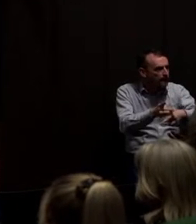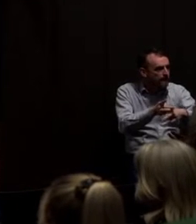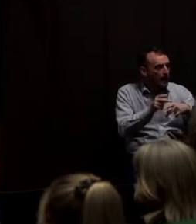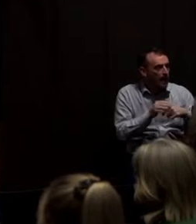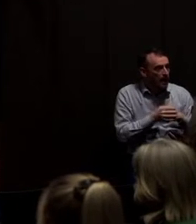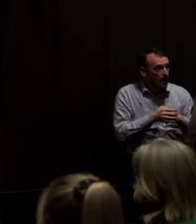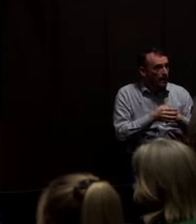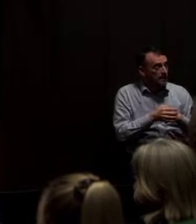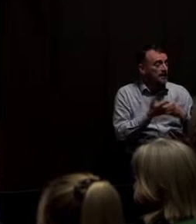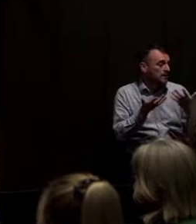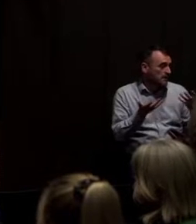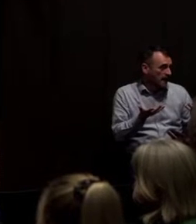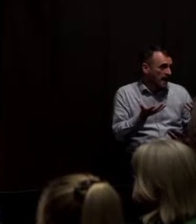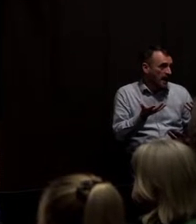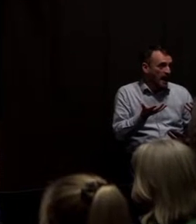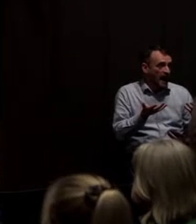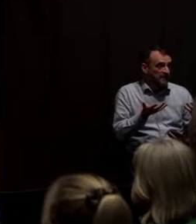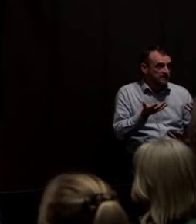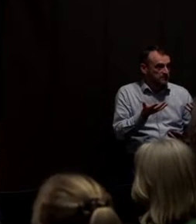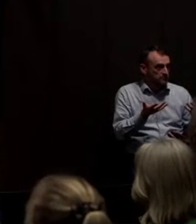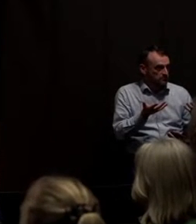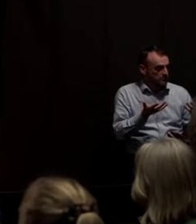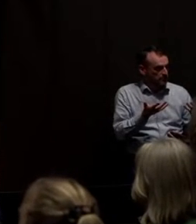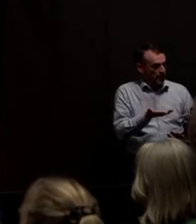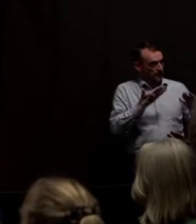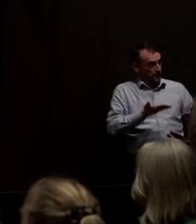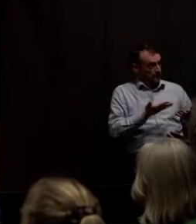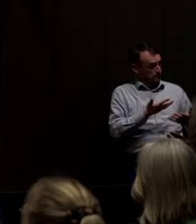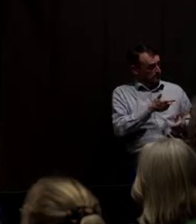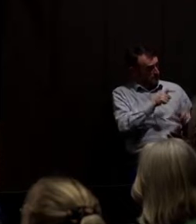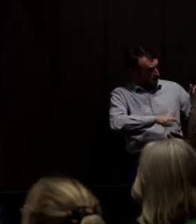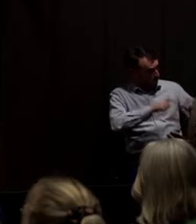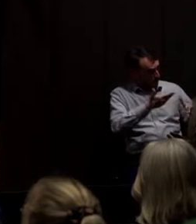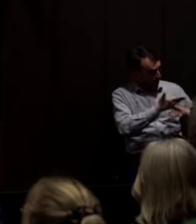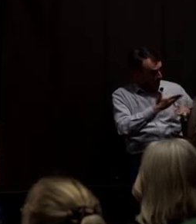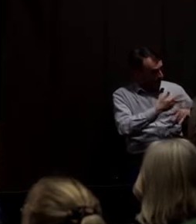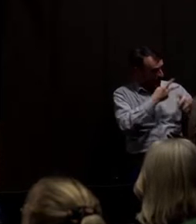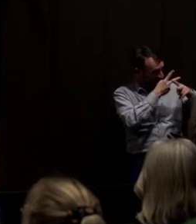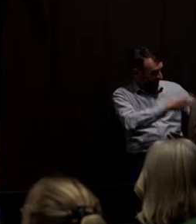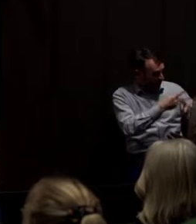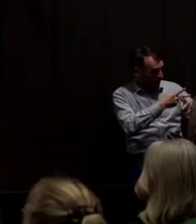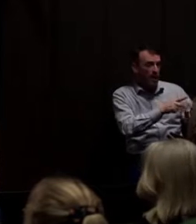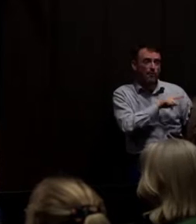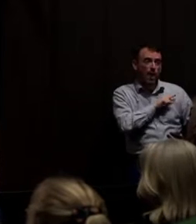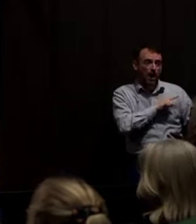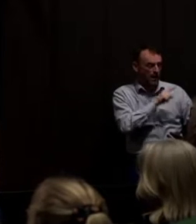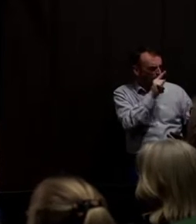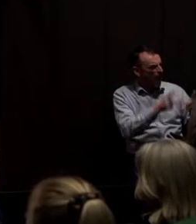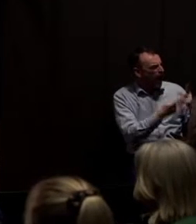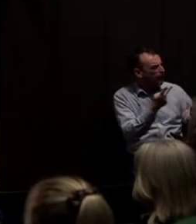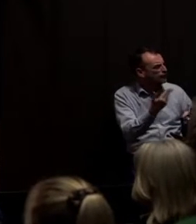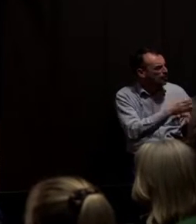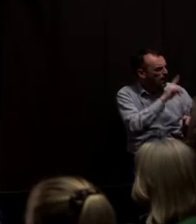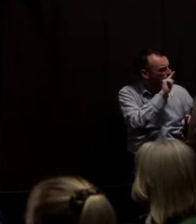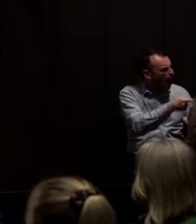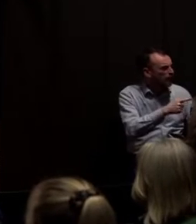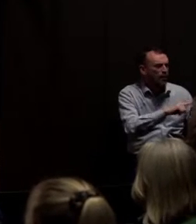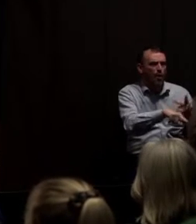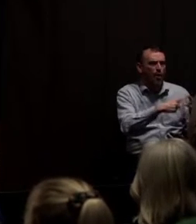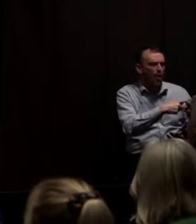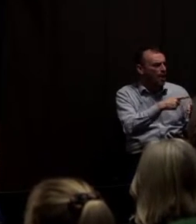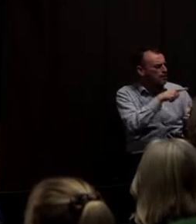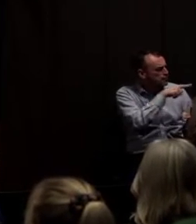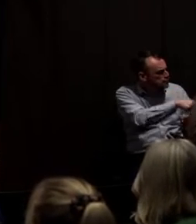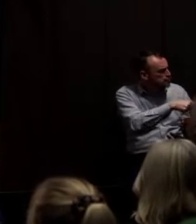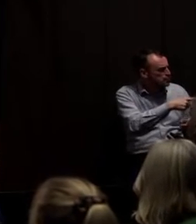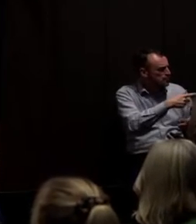a kind of, yeah, you do that because you can't find a job, so do that as a kind of community care or as a kind of punishment. So you've been